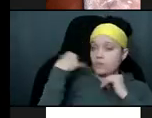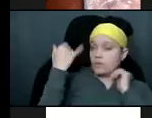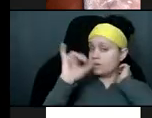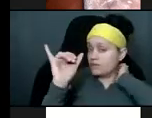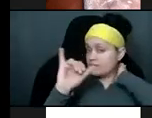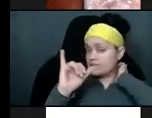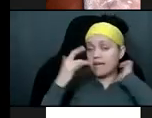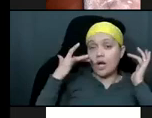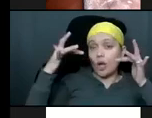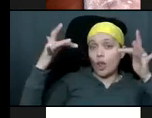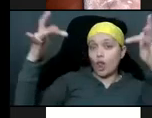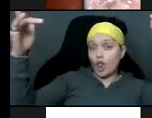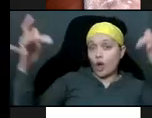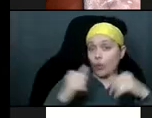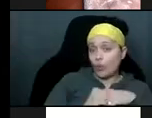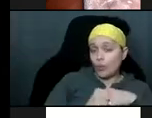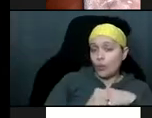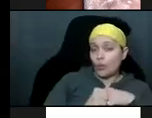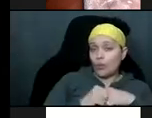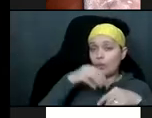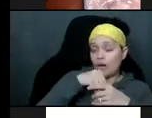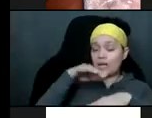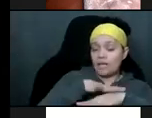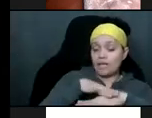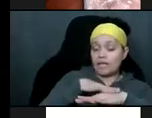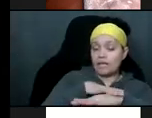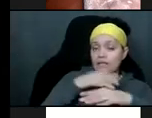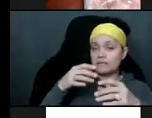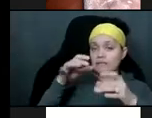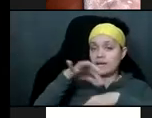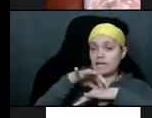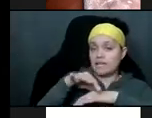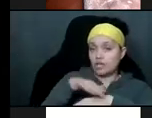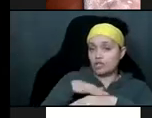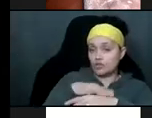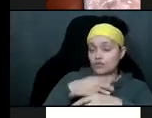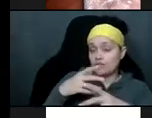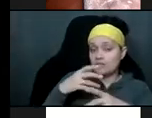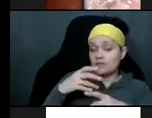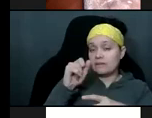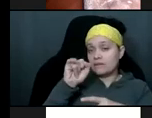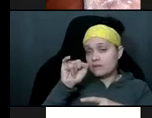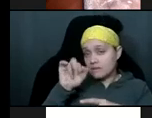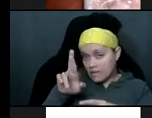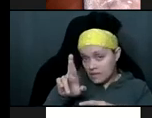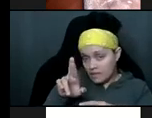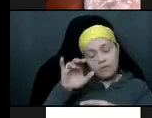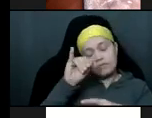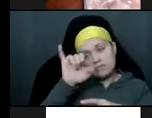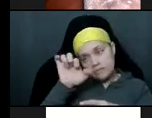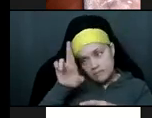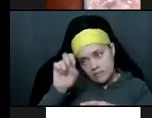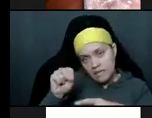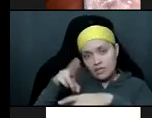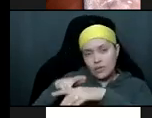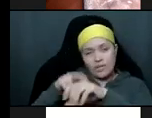be glowing in the Earth's surface. Okay, Ayers Rock, or we should